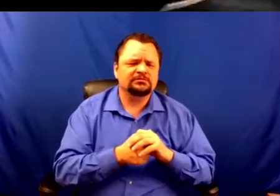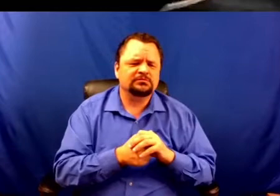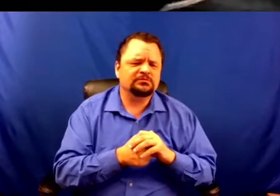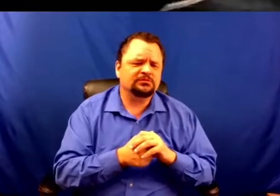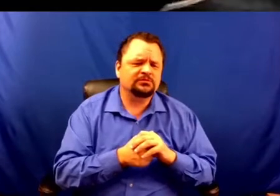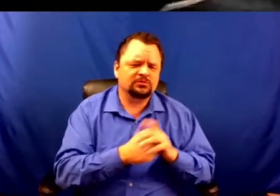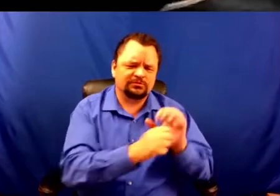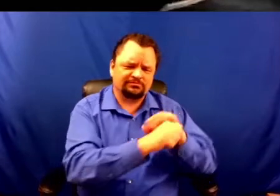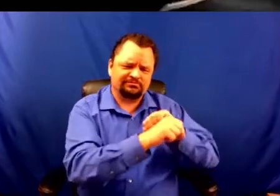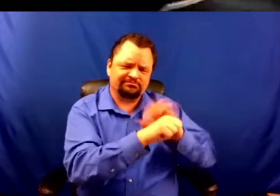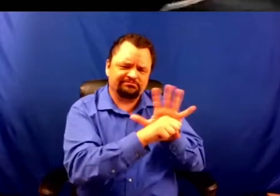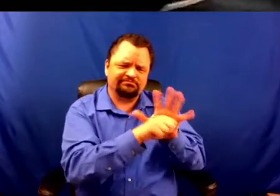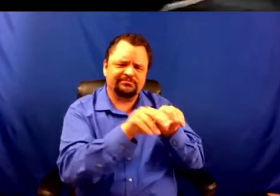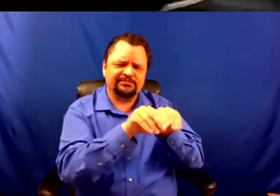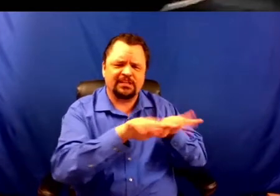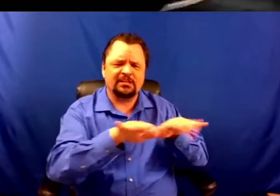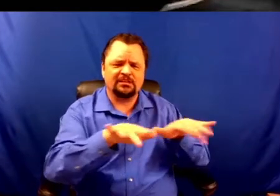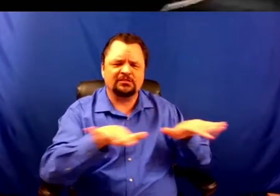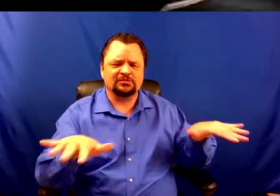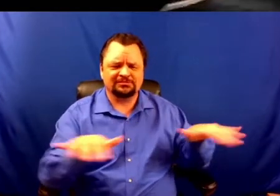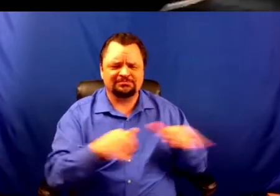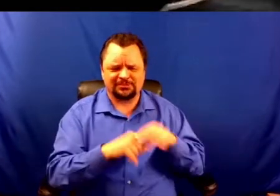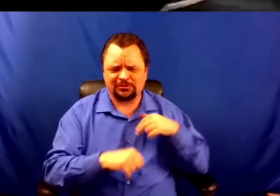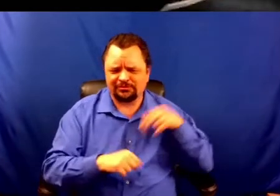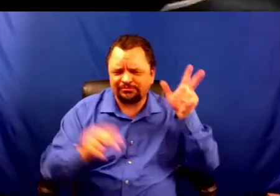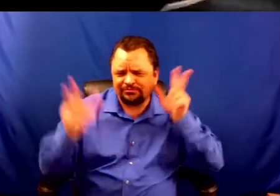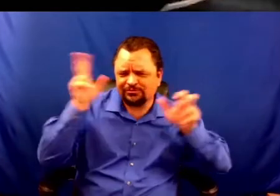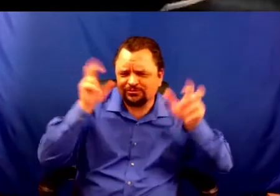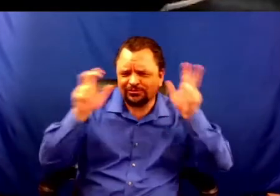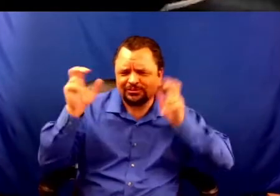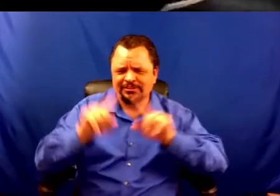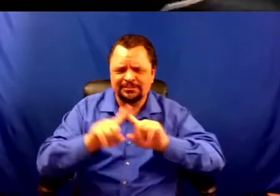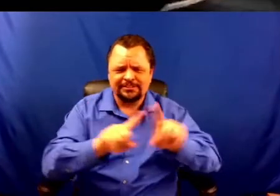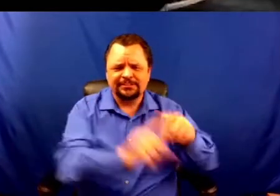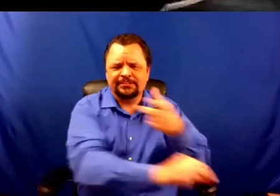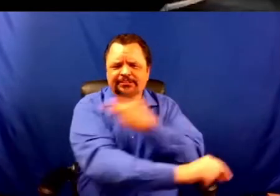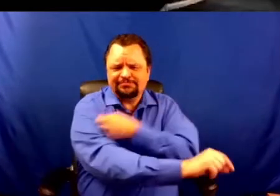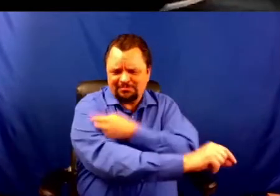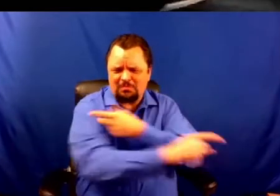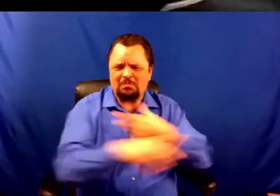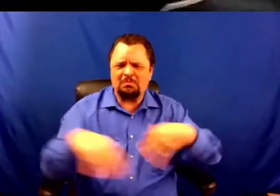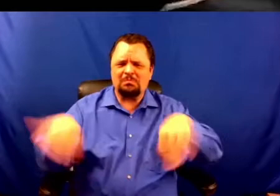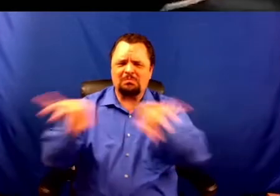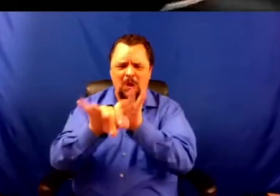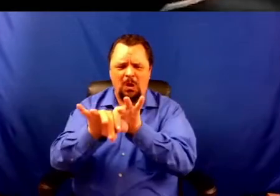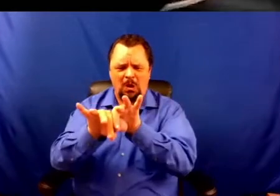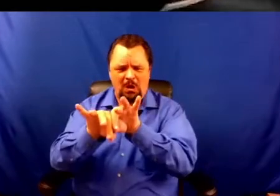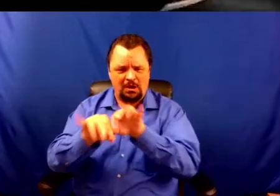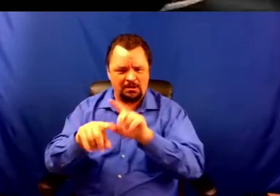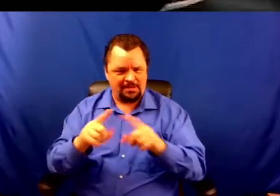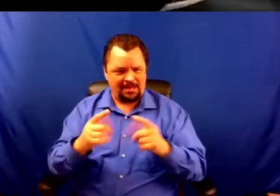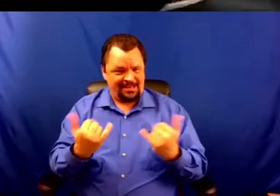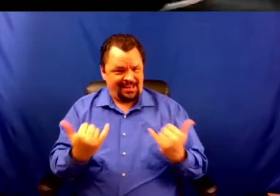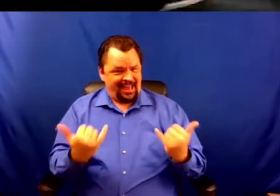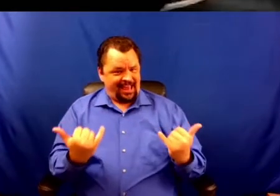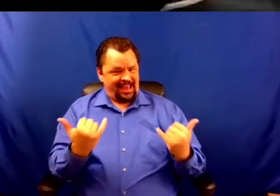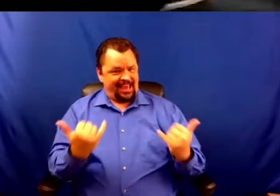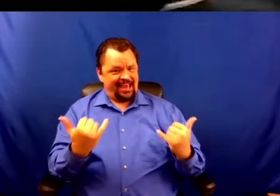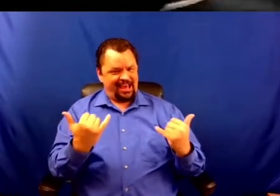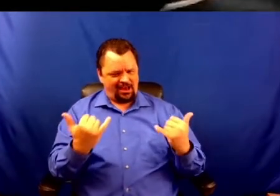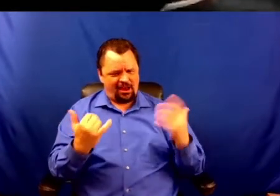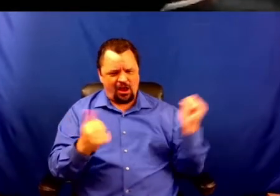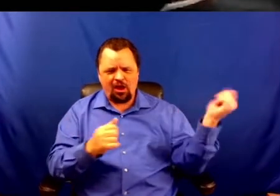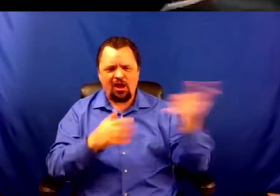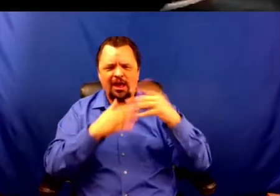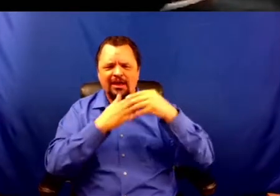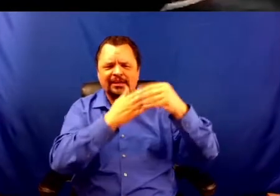at this time in the history of our county, of our world, shouldn't all leaders be working towards the same thing?